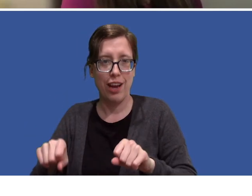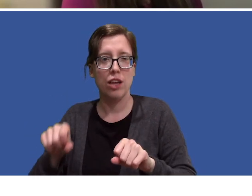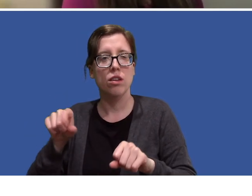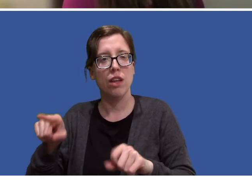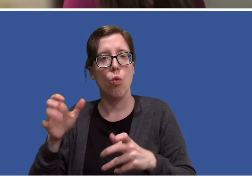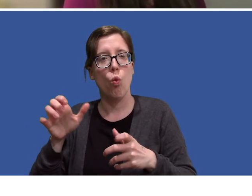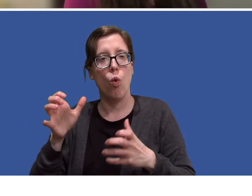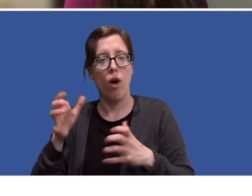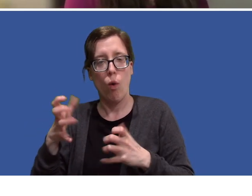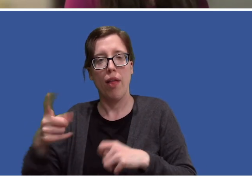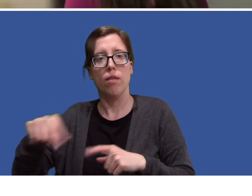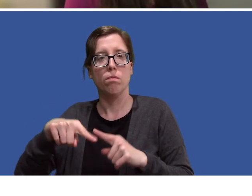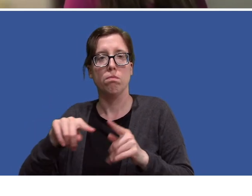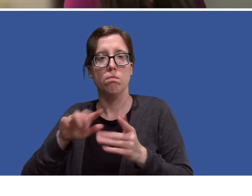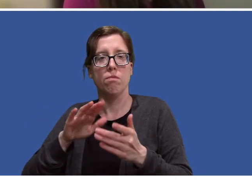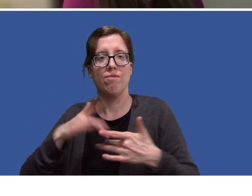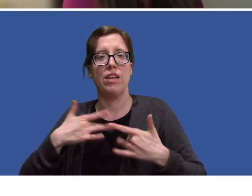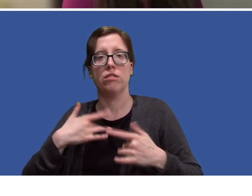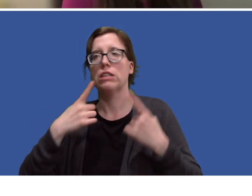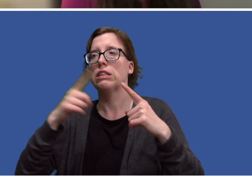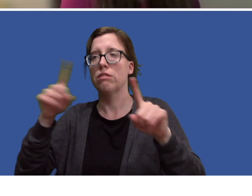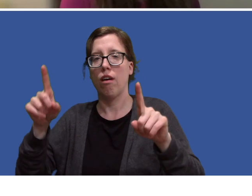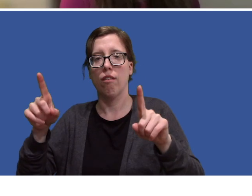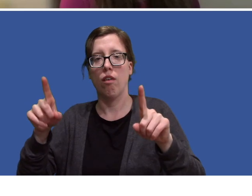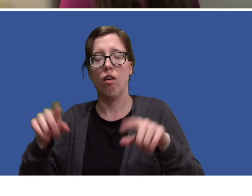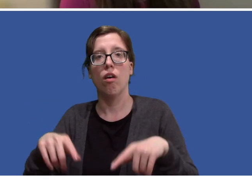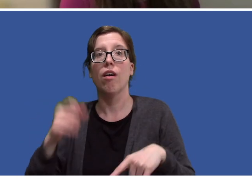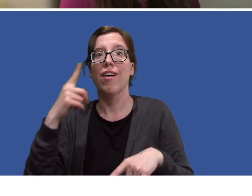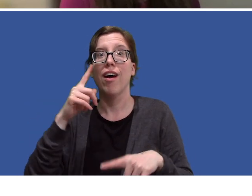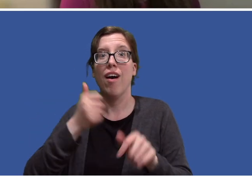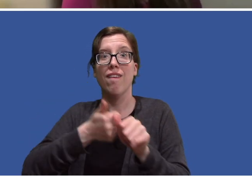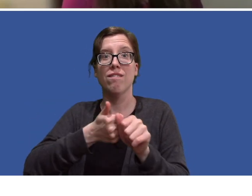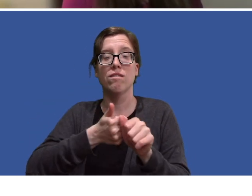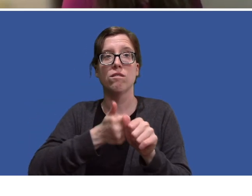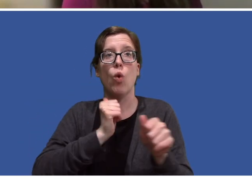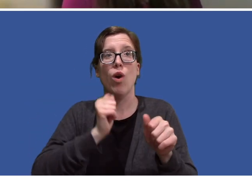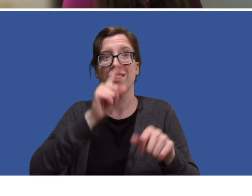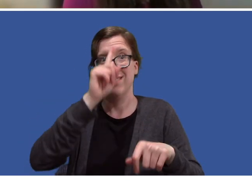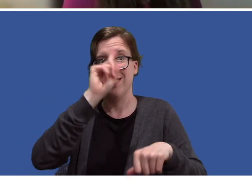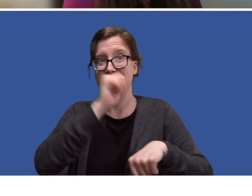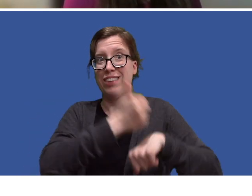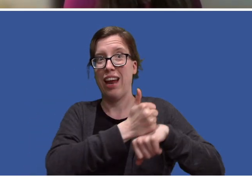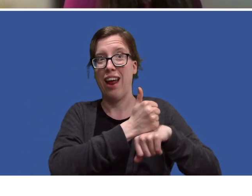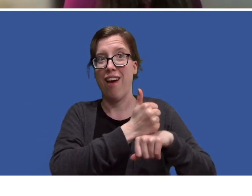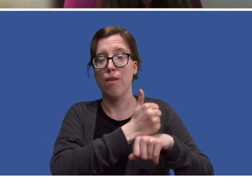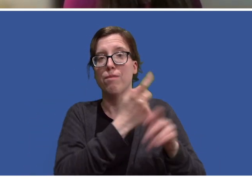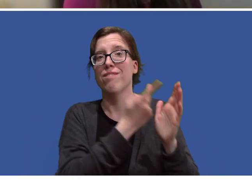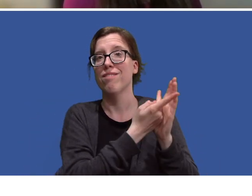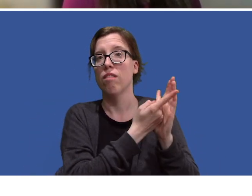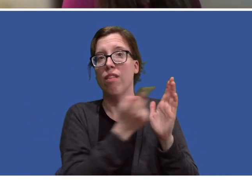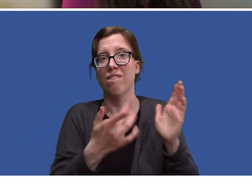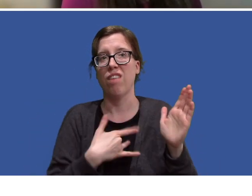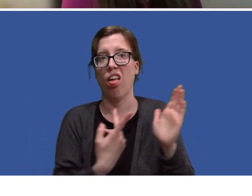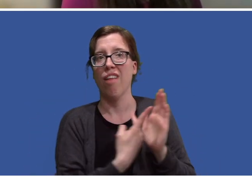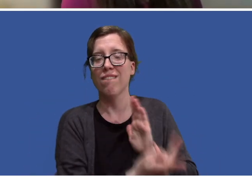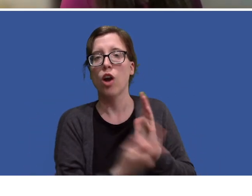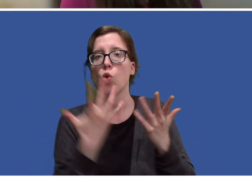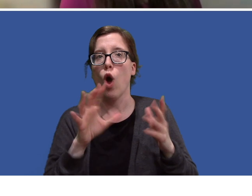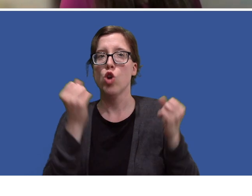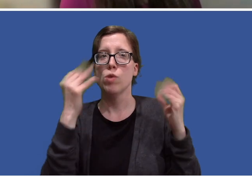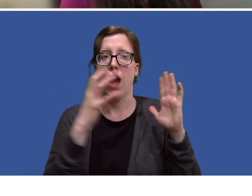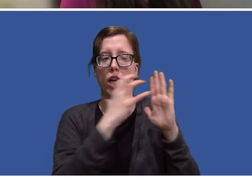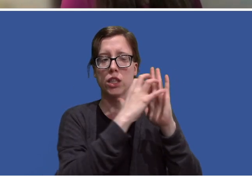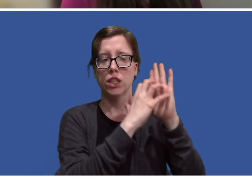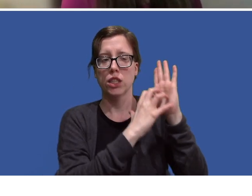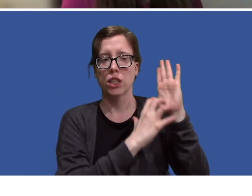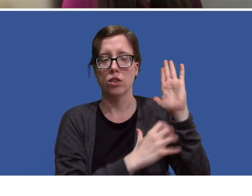avoiding setting up failure by having an activity be too many steps or too long or too hard. If you have